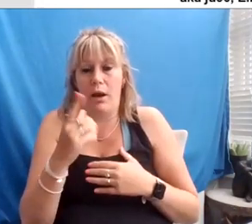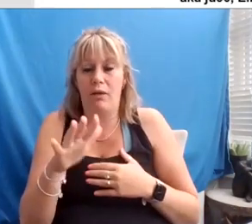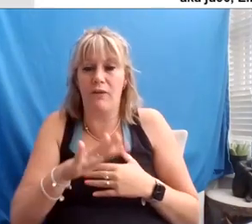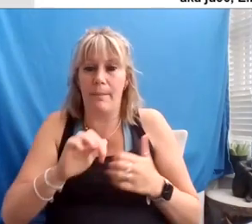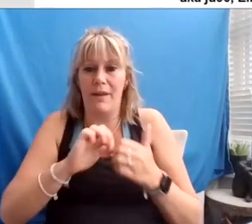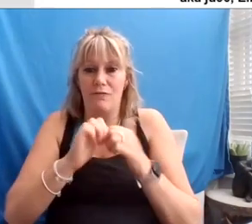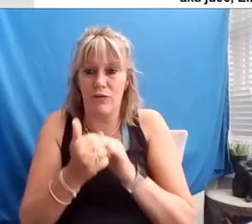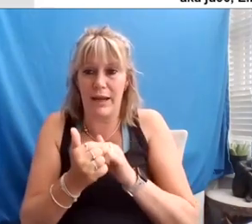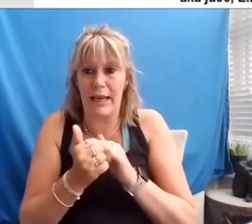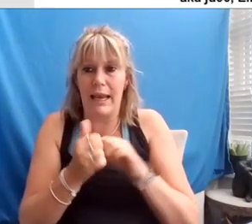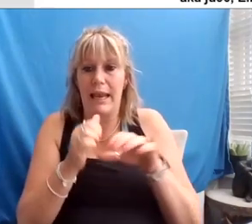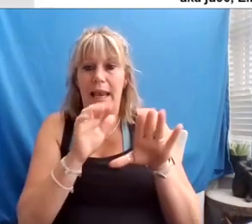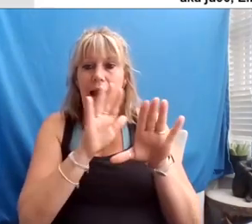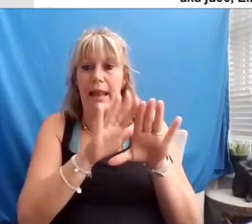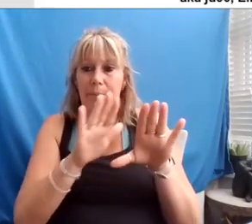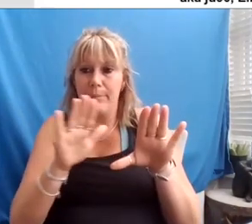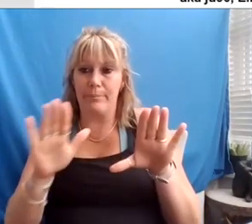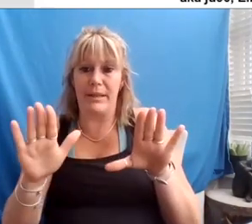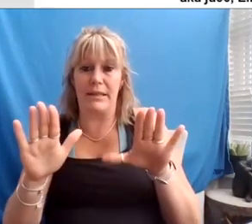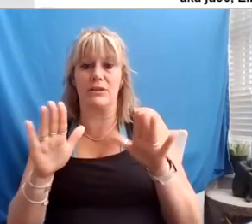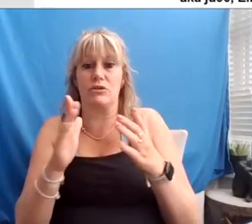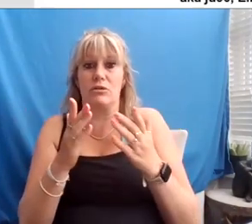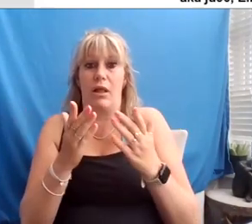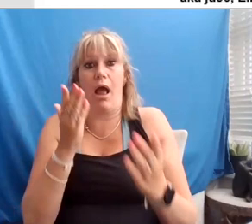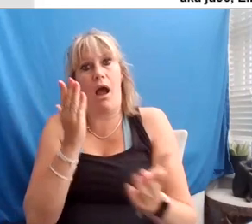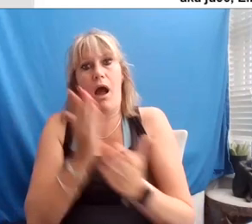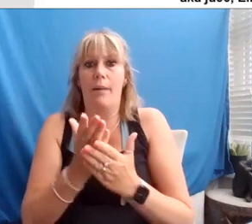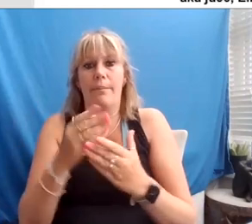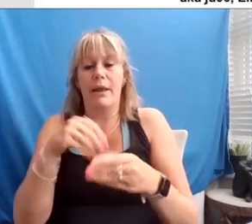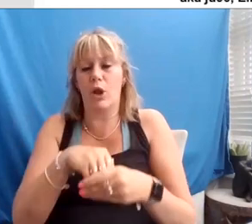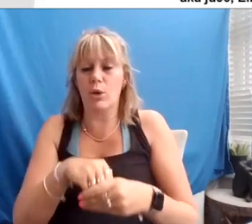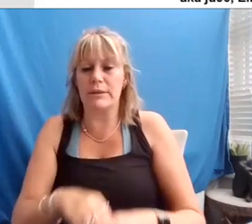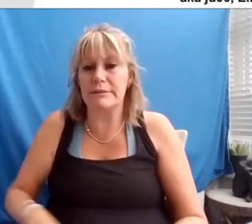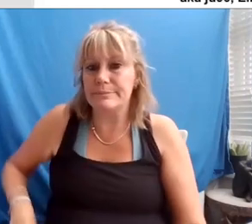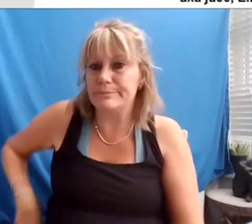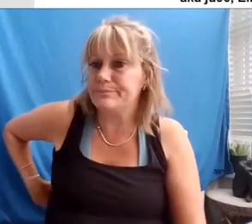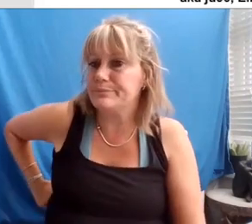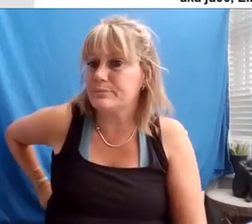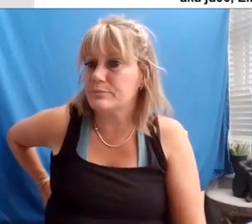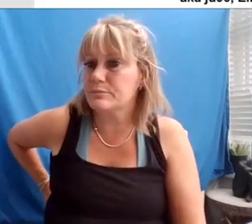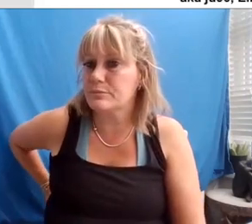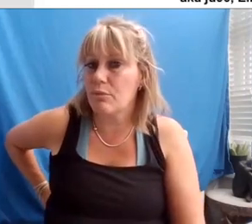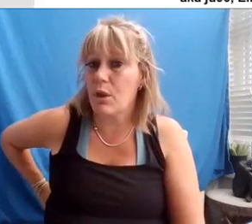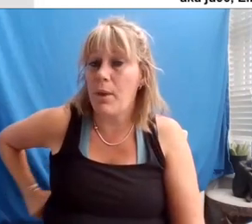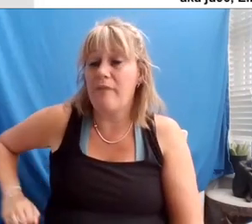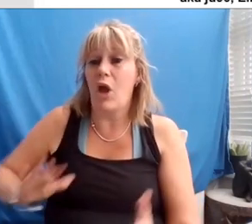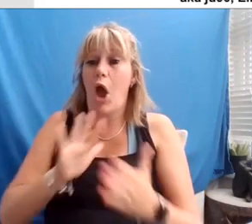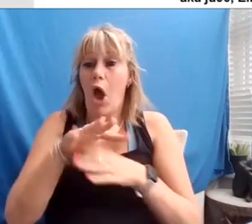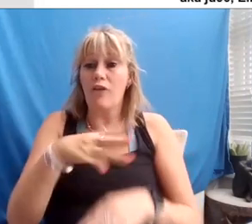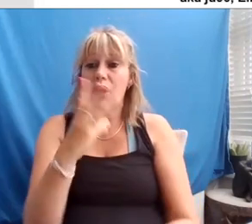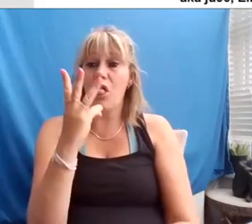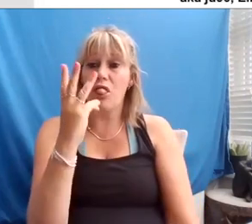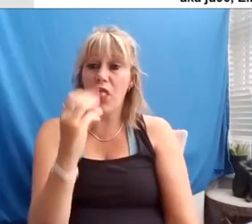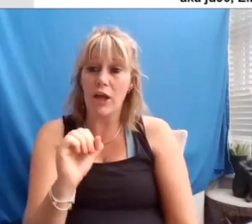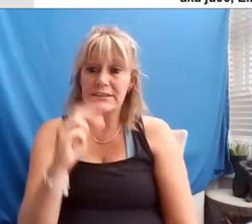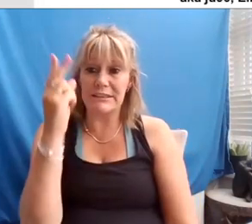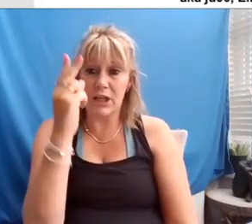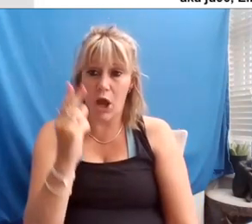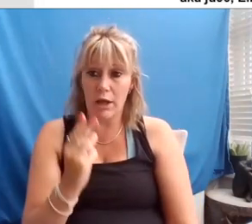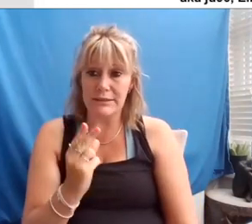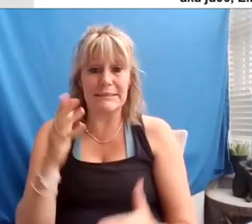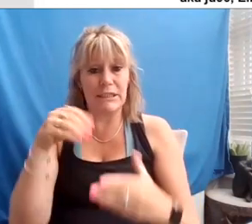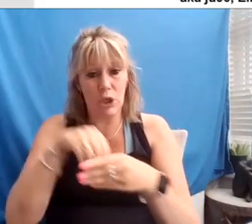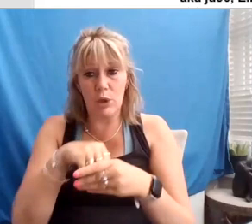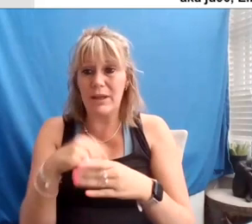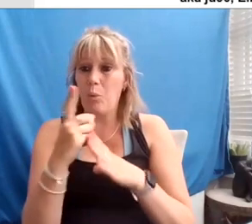guaranteed inclusion. So we have over 30 exhibiting artists, including a group